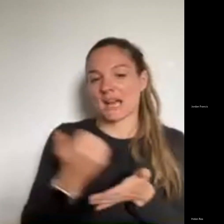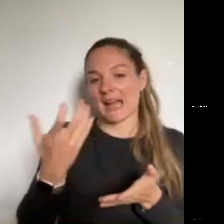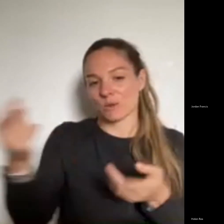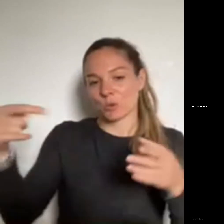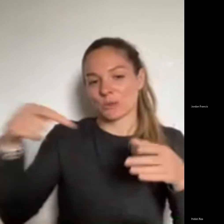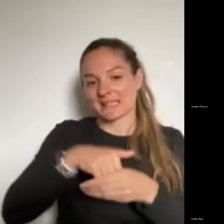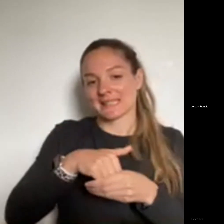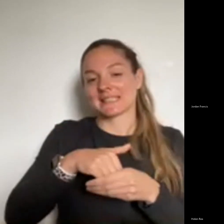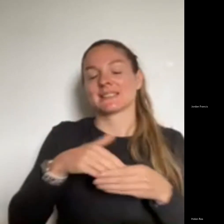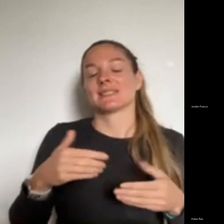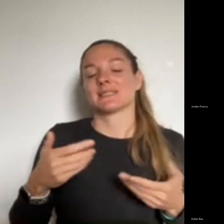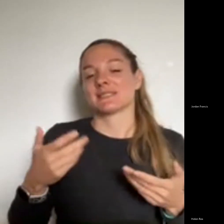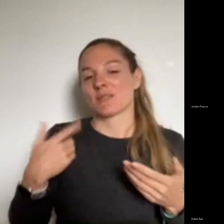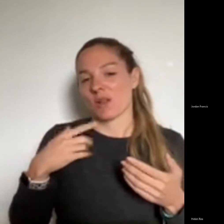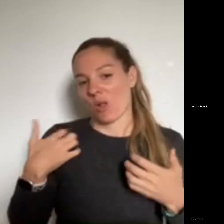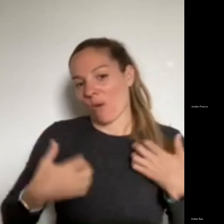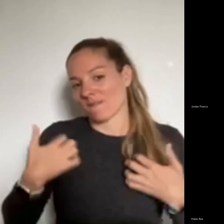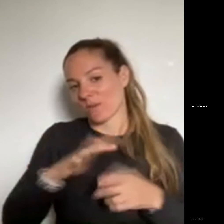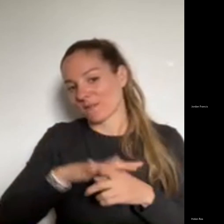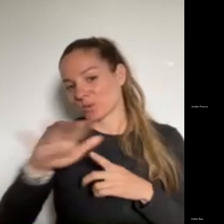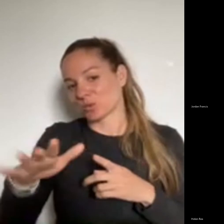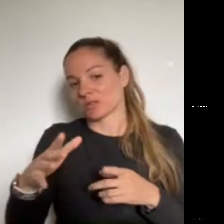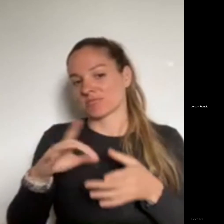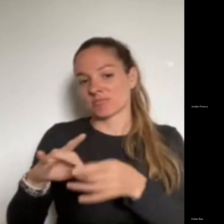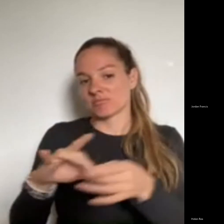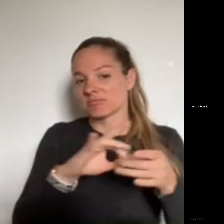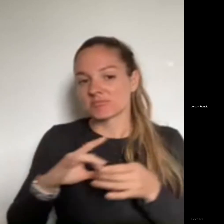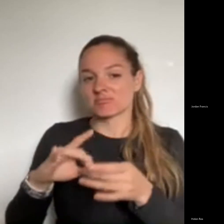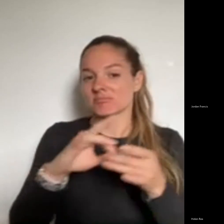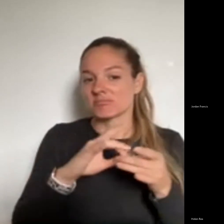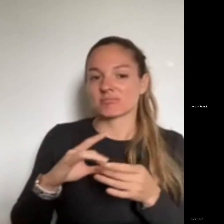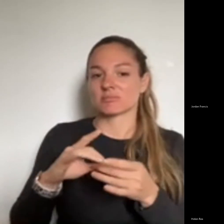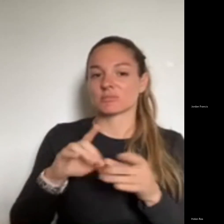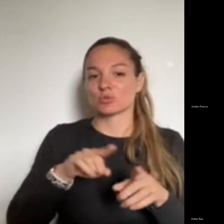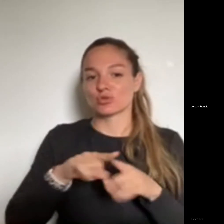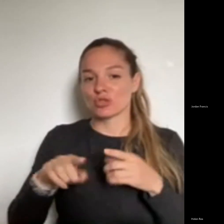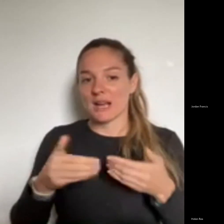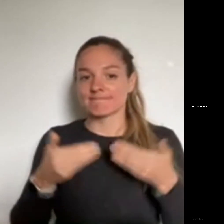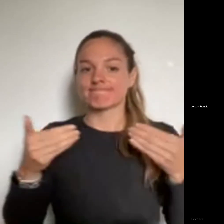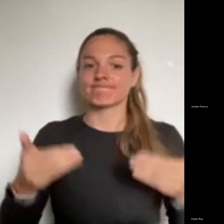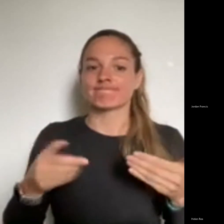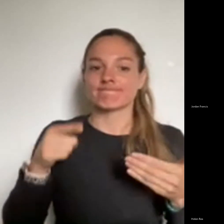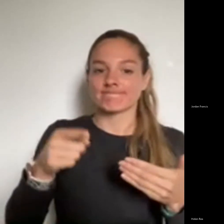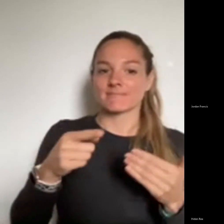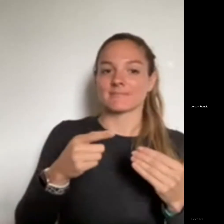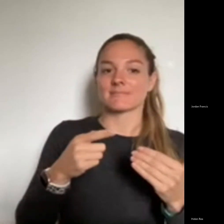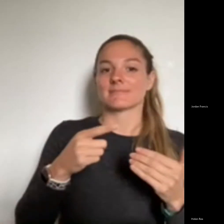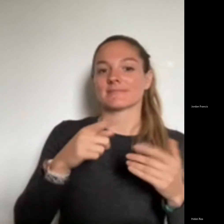really looking forward to continuing to work together on this to address the inequalities that we see in this